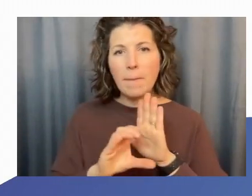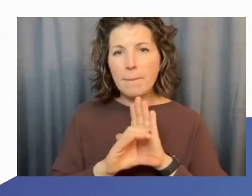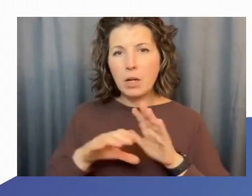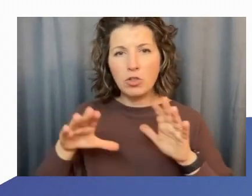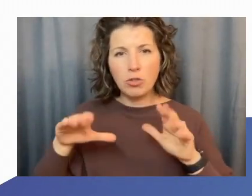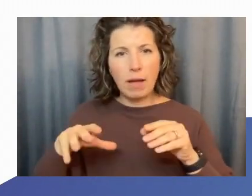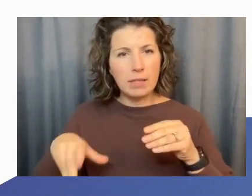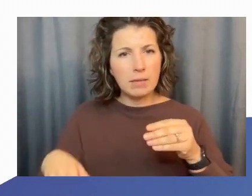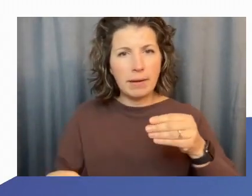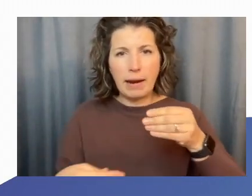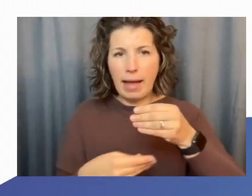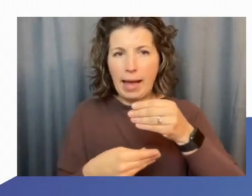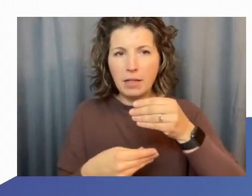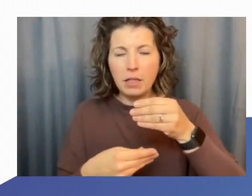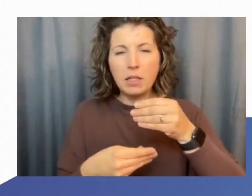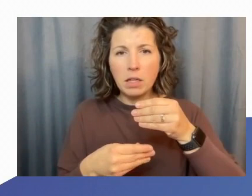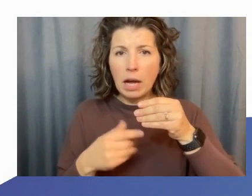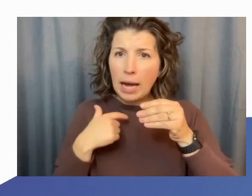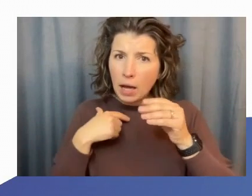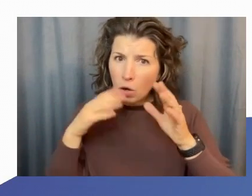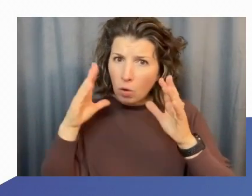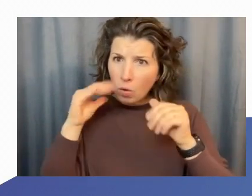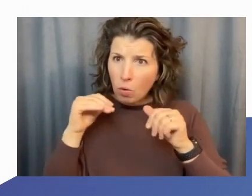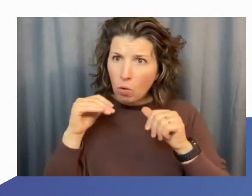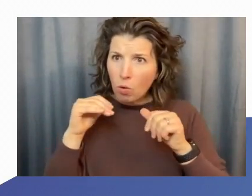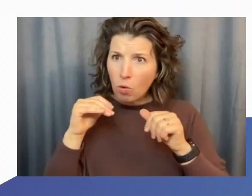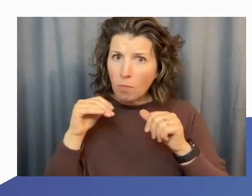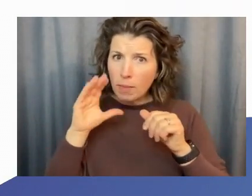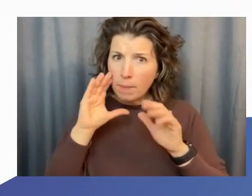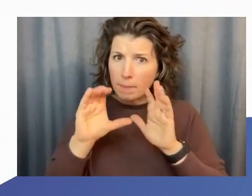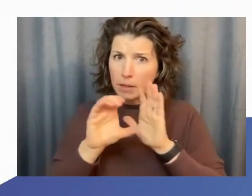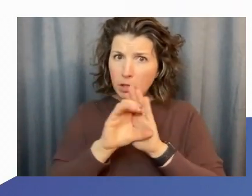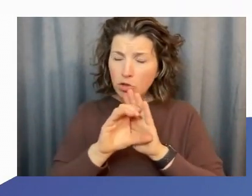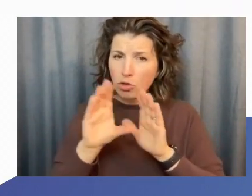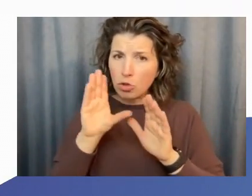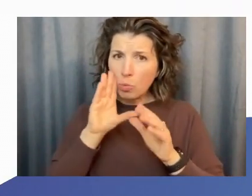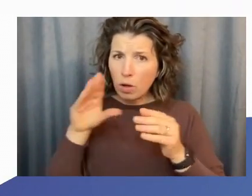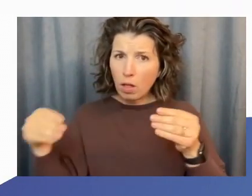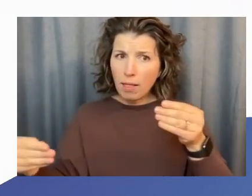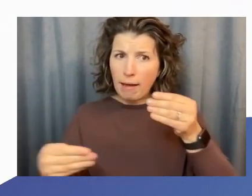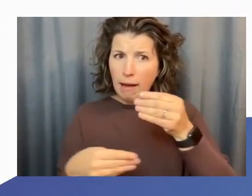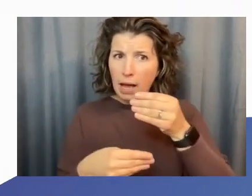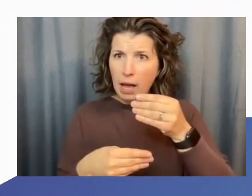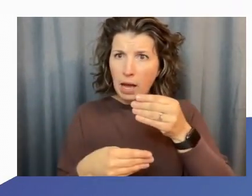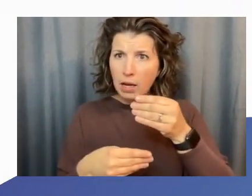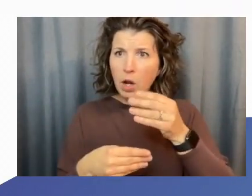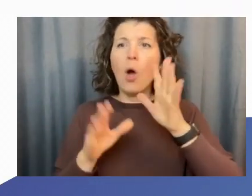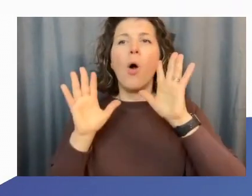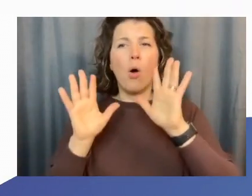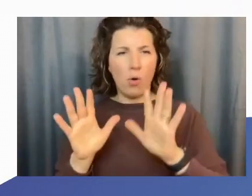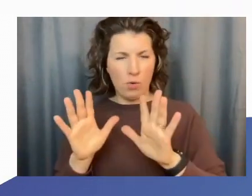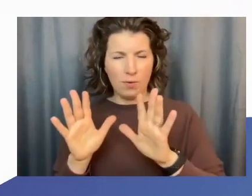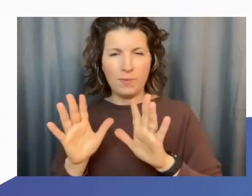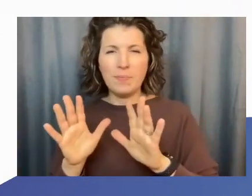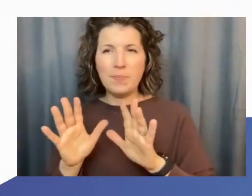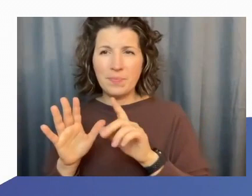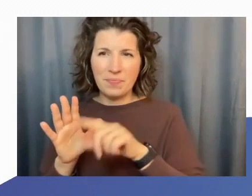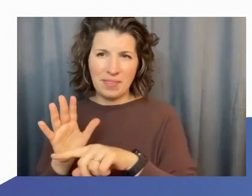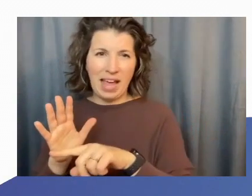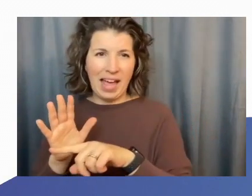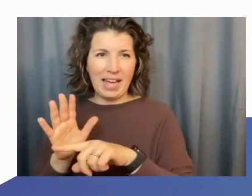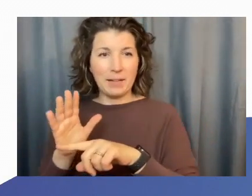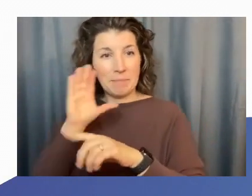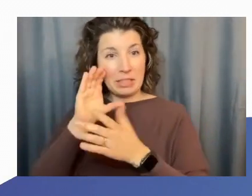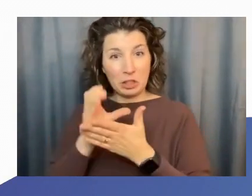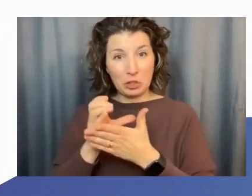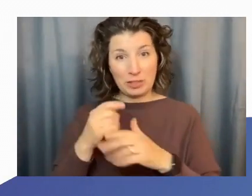the picture I hope that will be added. Oh, no, it's not. Okay. Oh, that is me